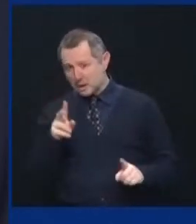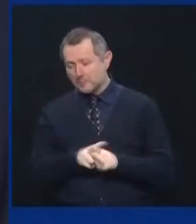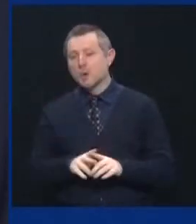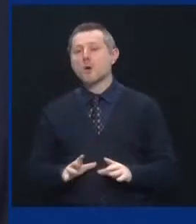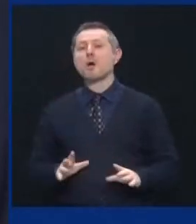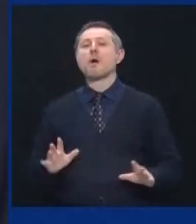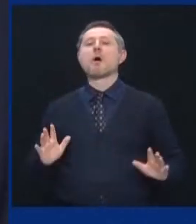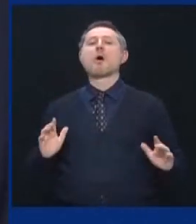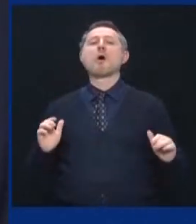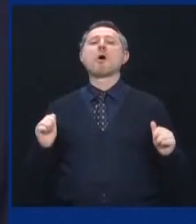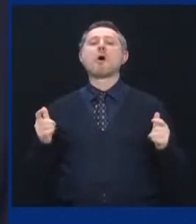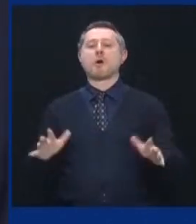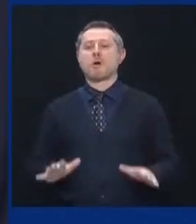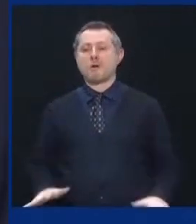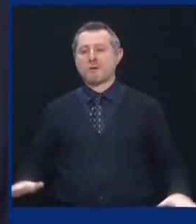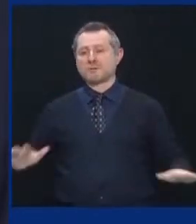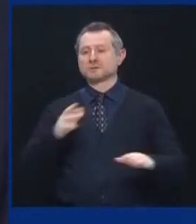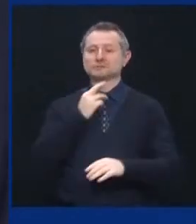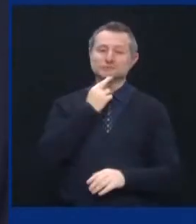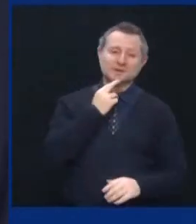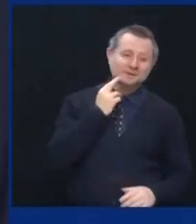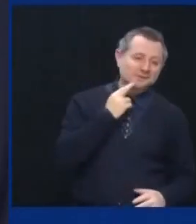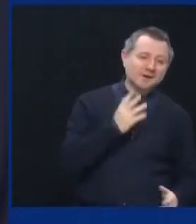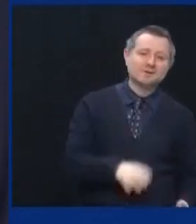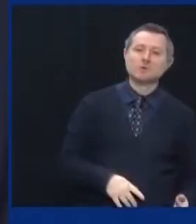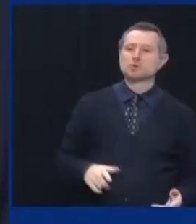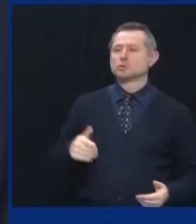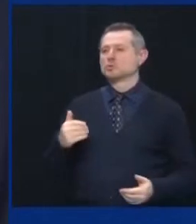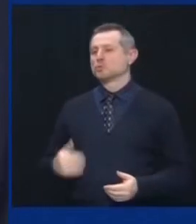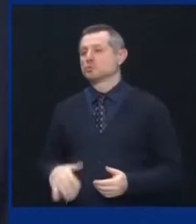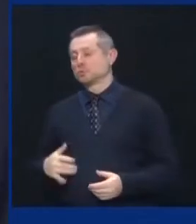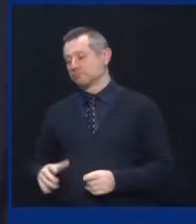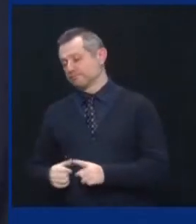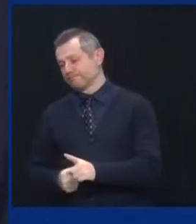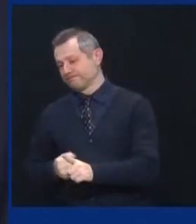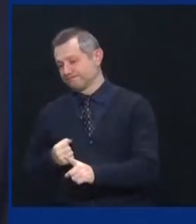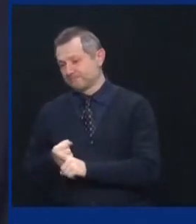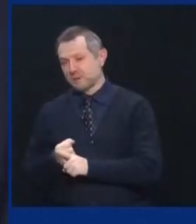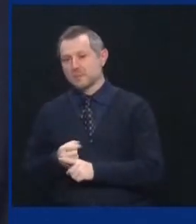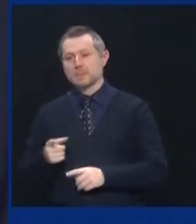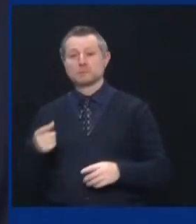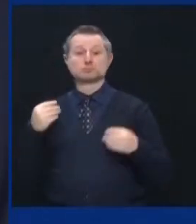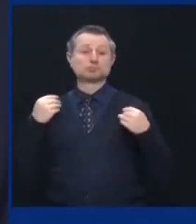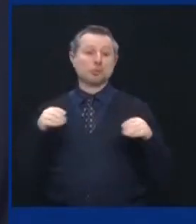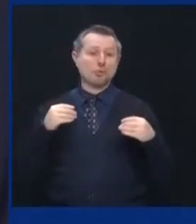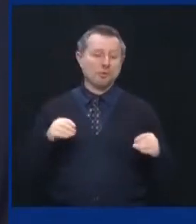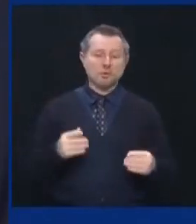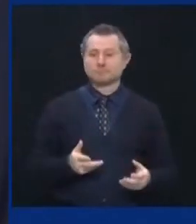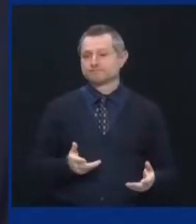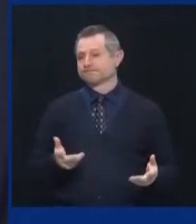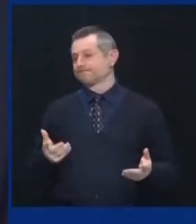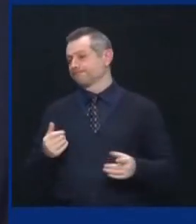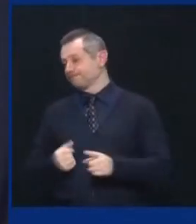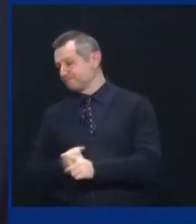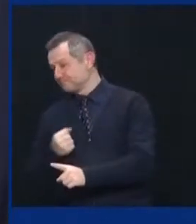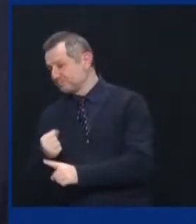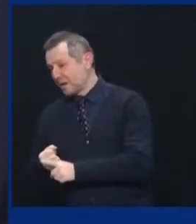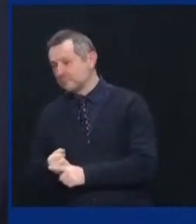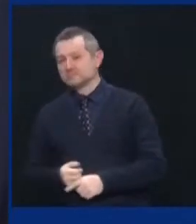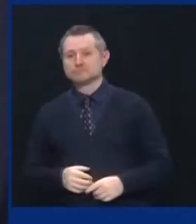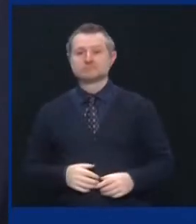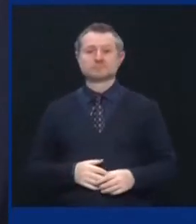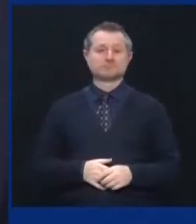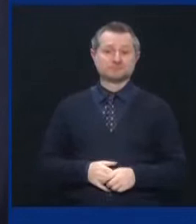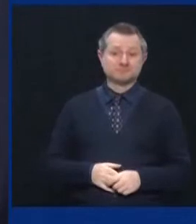You know, restaurants are dealing with real pain. Retail shops are dealing with real pain. Residential tenants are dealing with